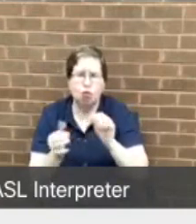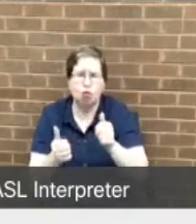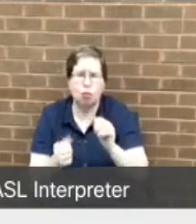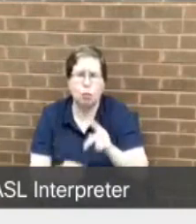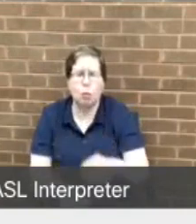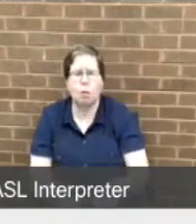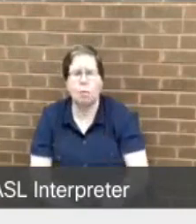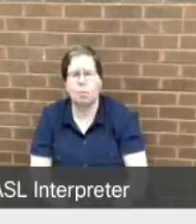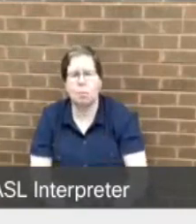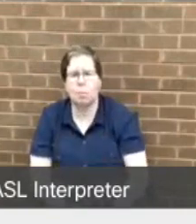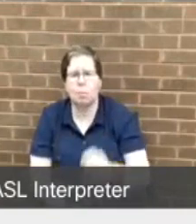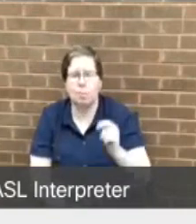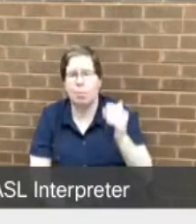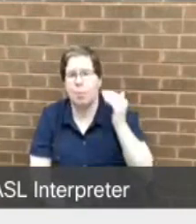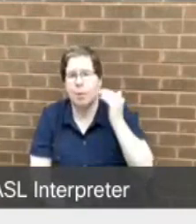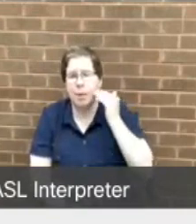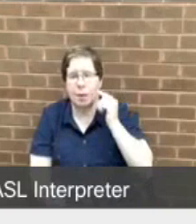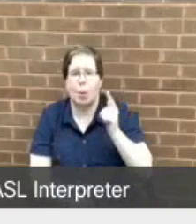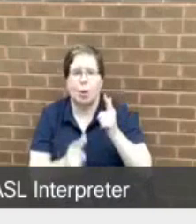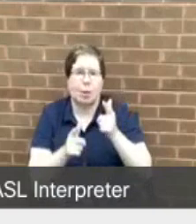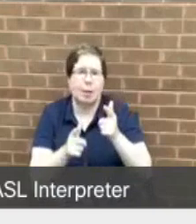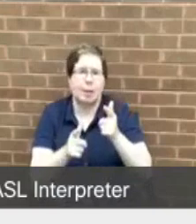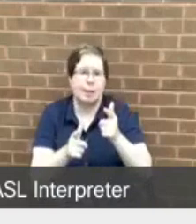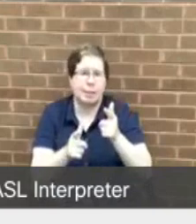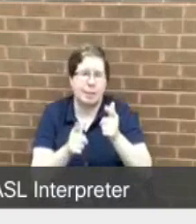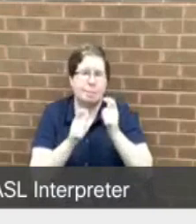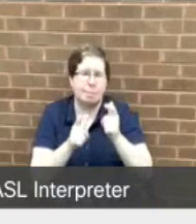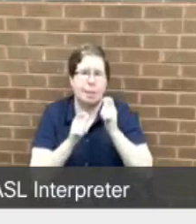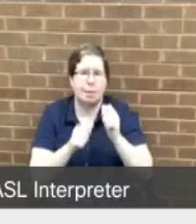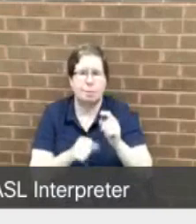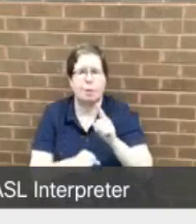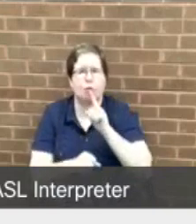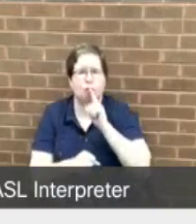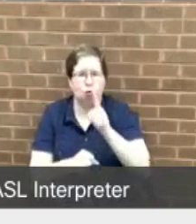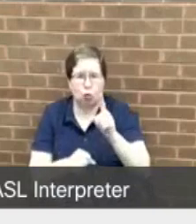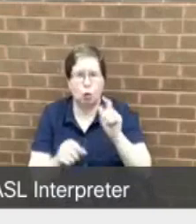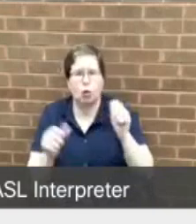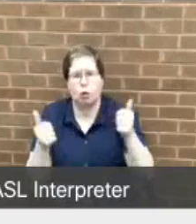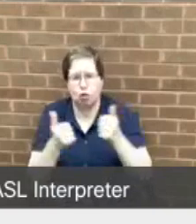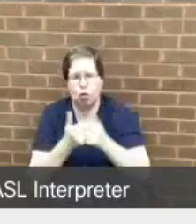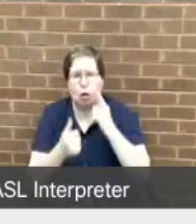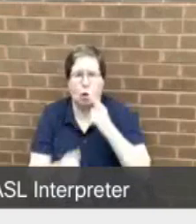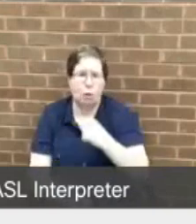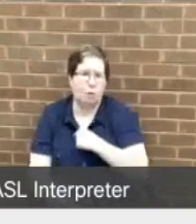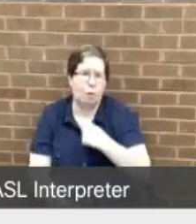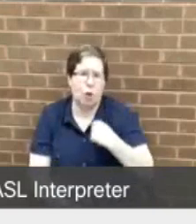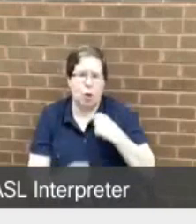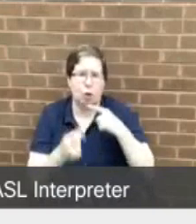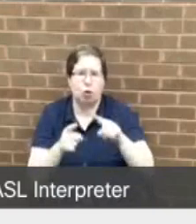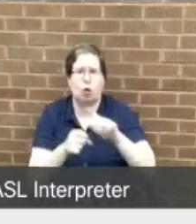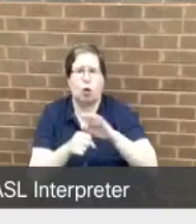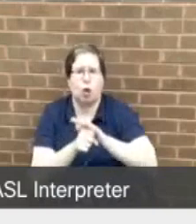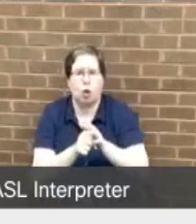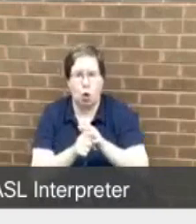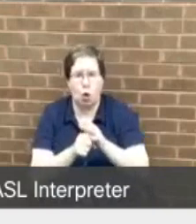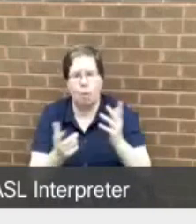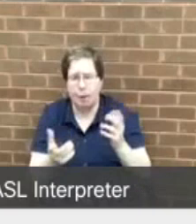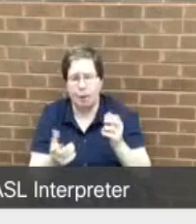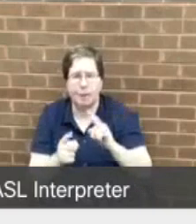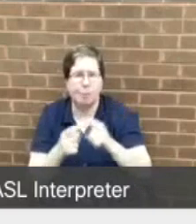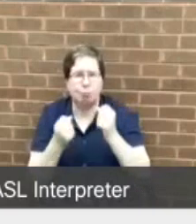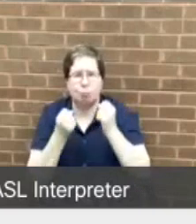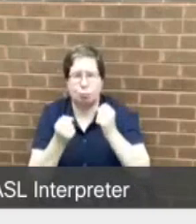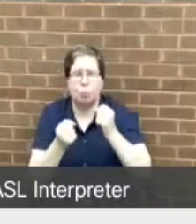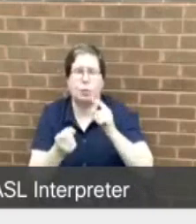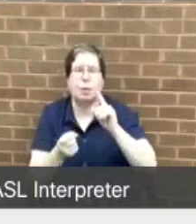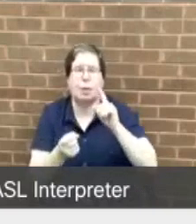I'll note, Bruce, that the speeding has been a real significant challenge for us in this pandemic. Our vehicle miles traveled went down